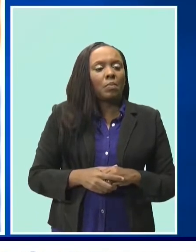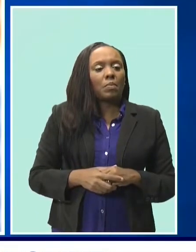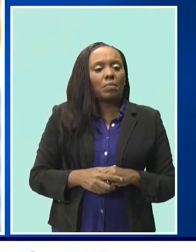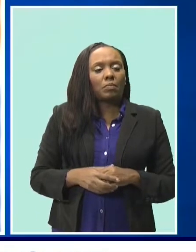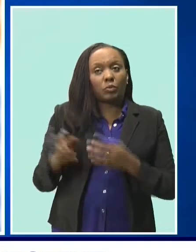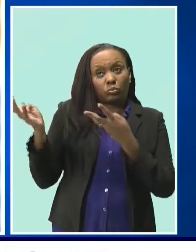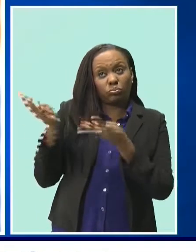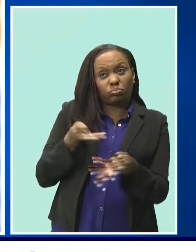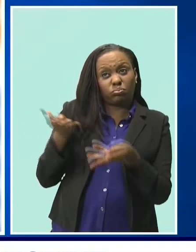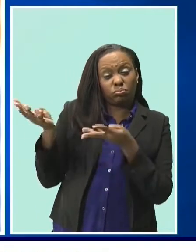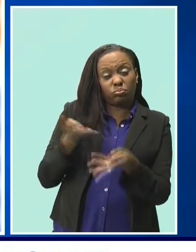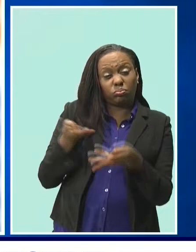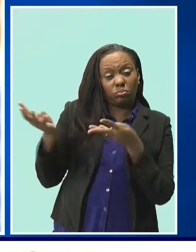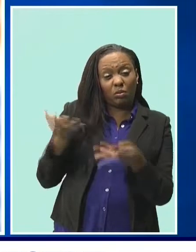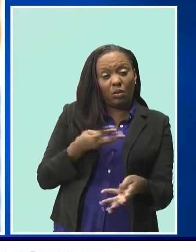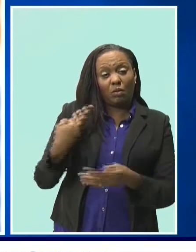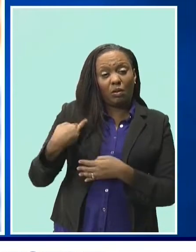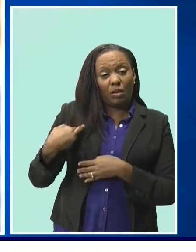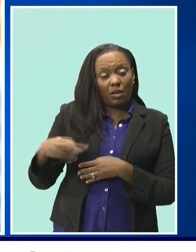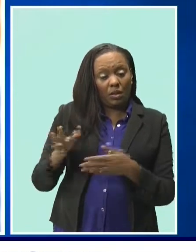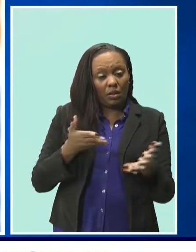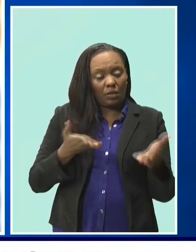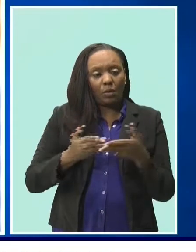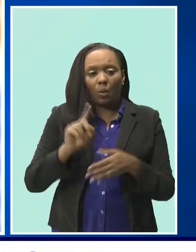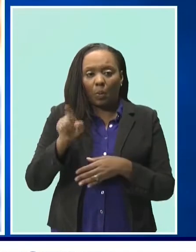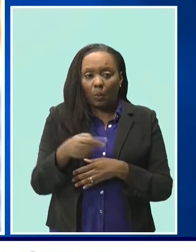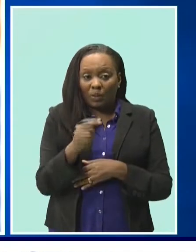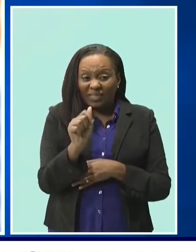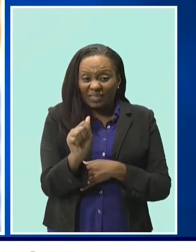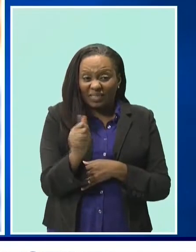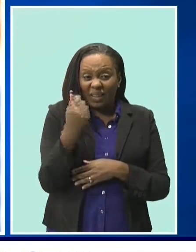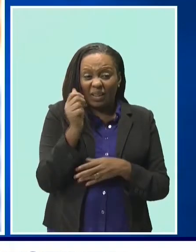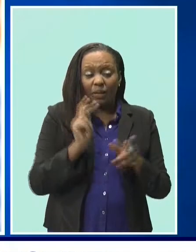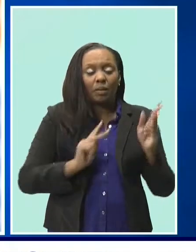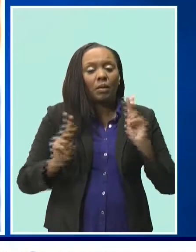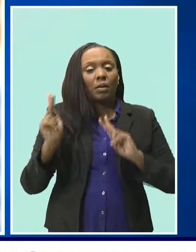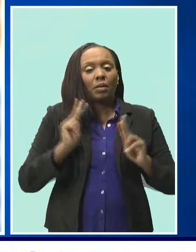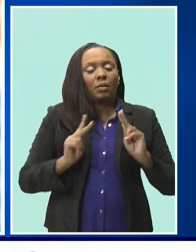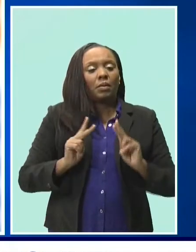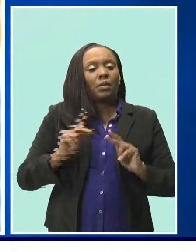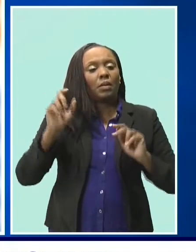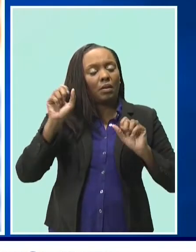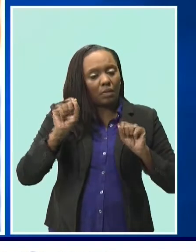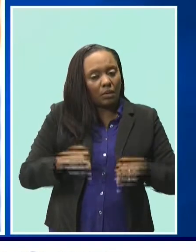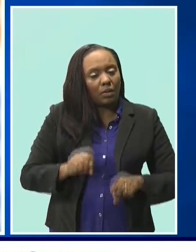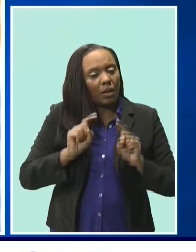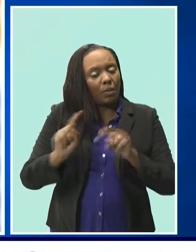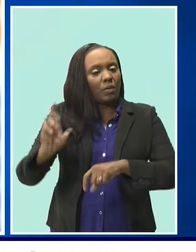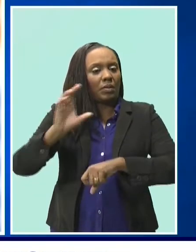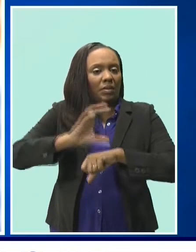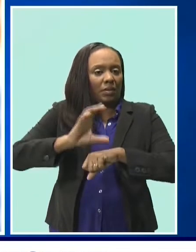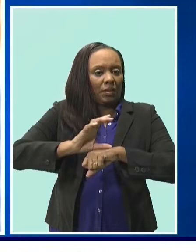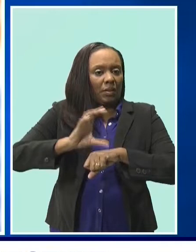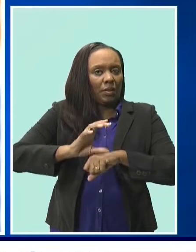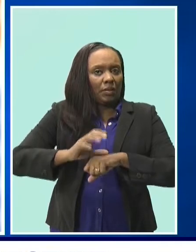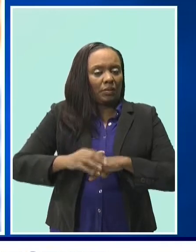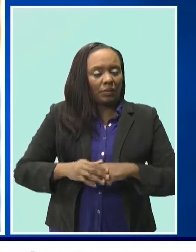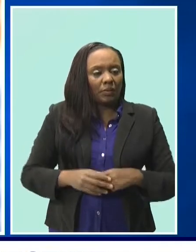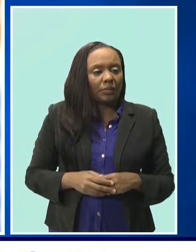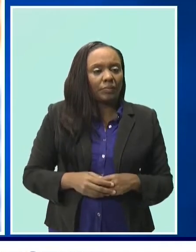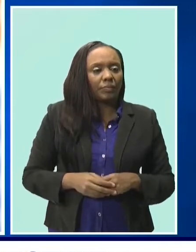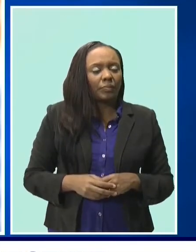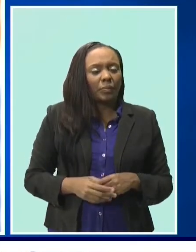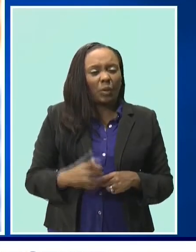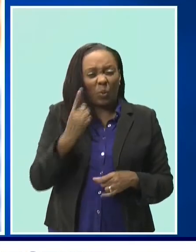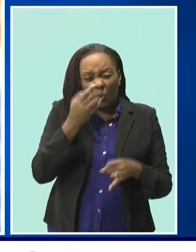streaming religious services, only 10 persons, including the officiant, shall be physically present at the church service. And